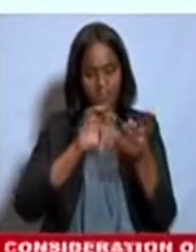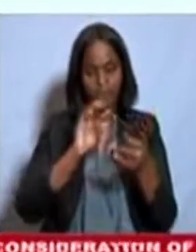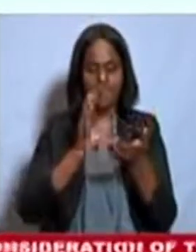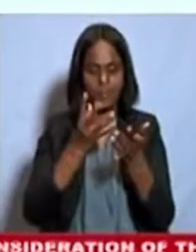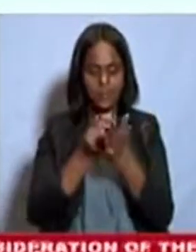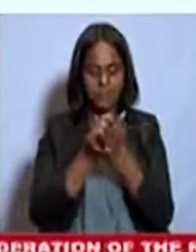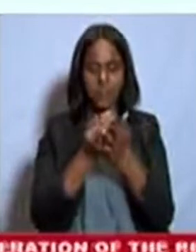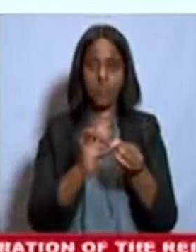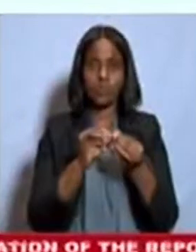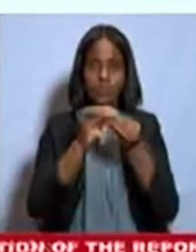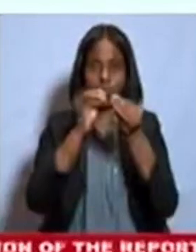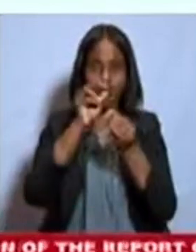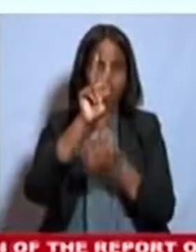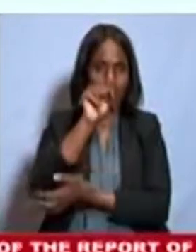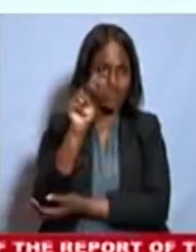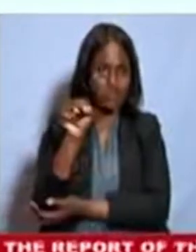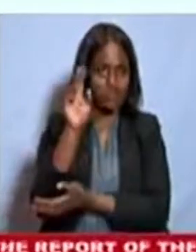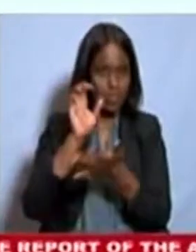totaling